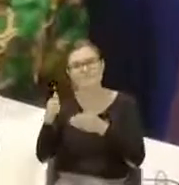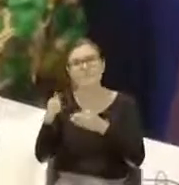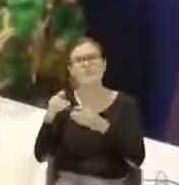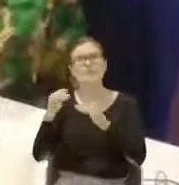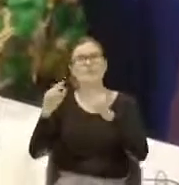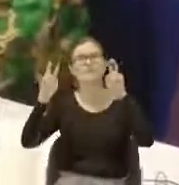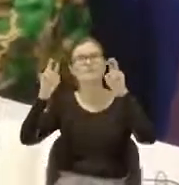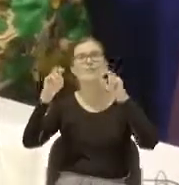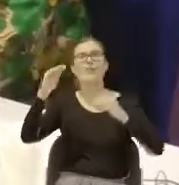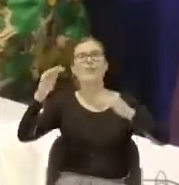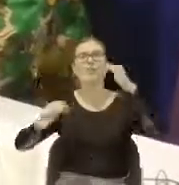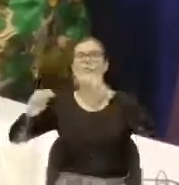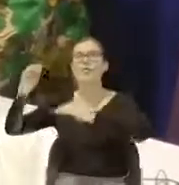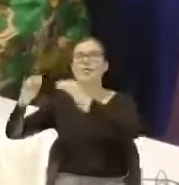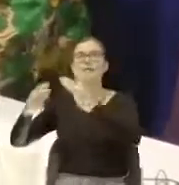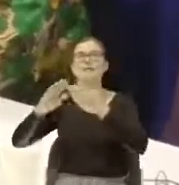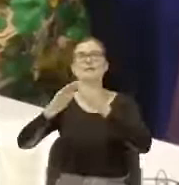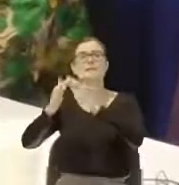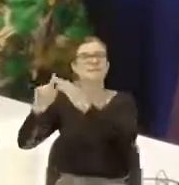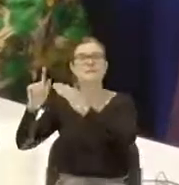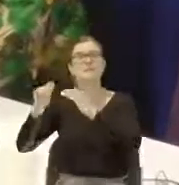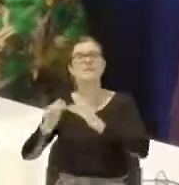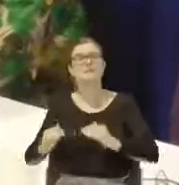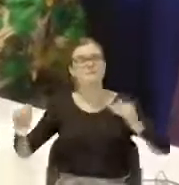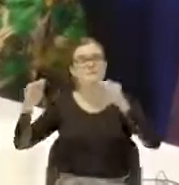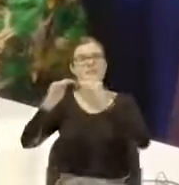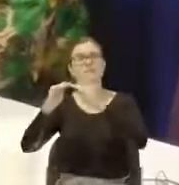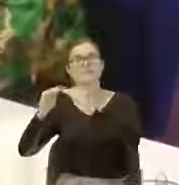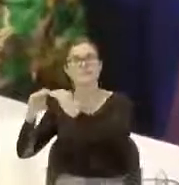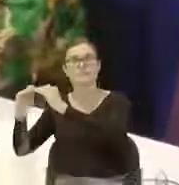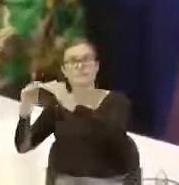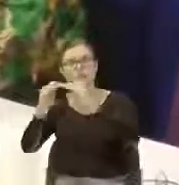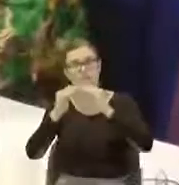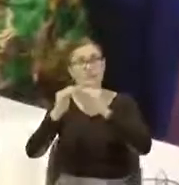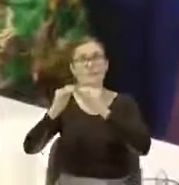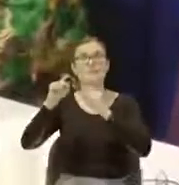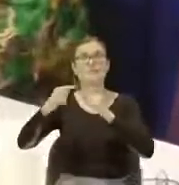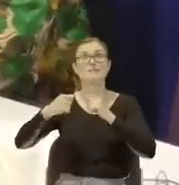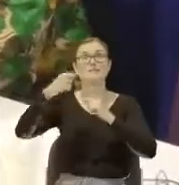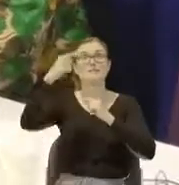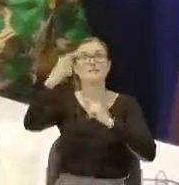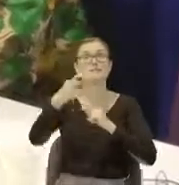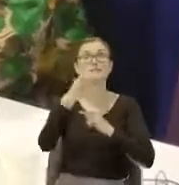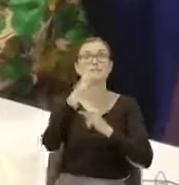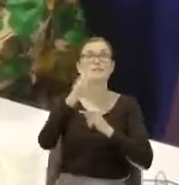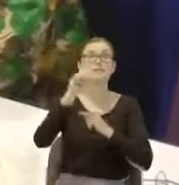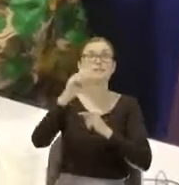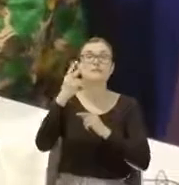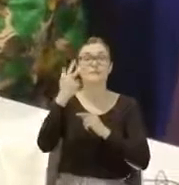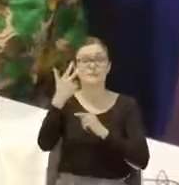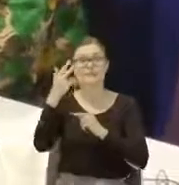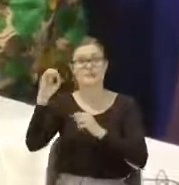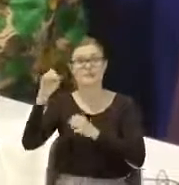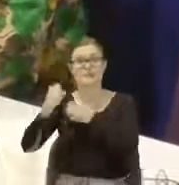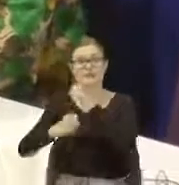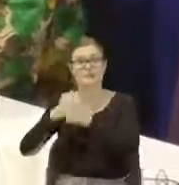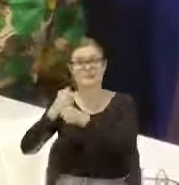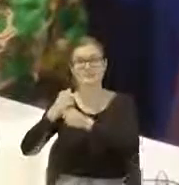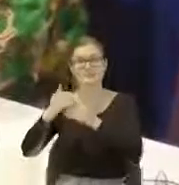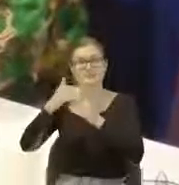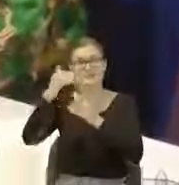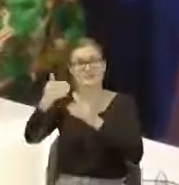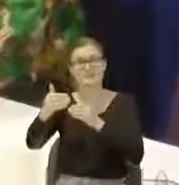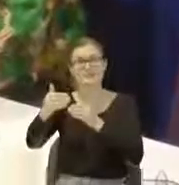and the communique. Last week, in fact, 2 days ago, the Commonwealth Heads of Government meeting, 54 Commonwealth Heads of Government